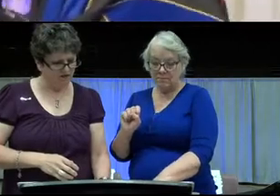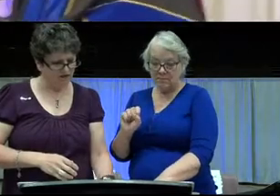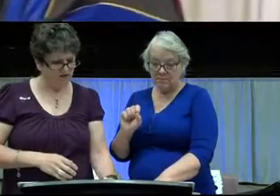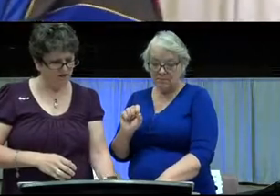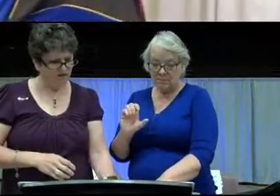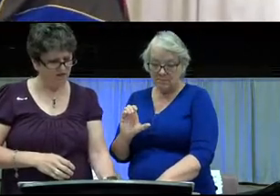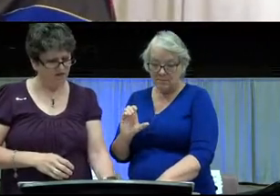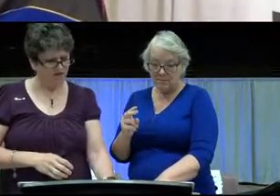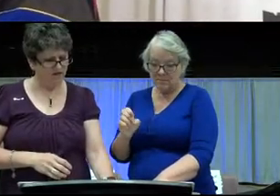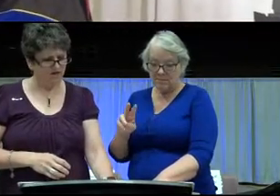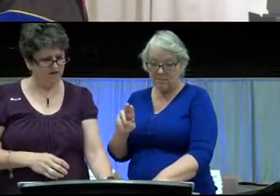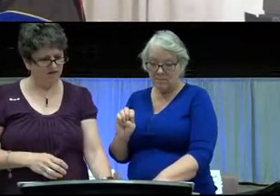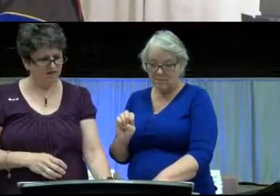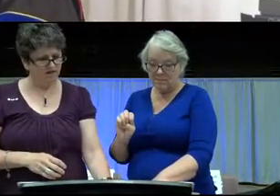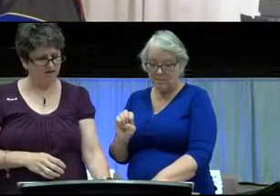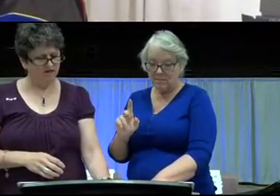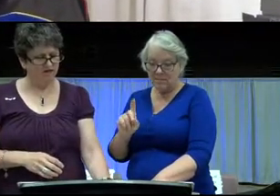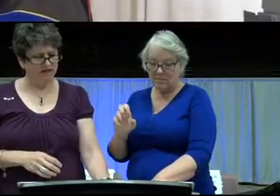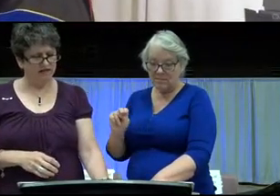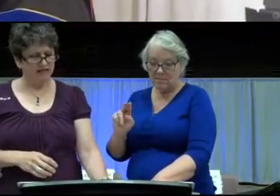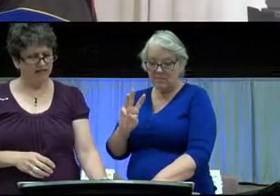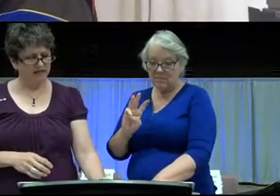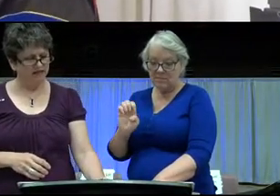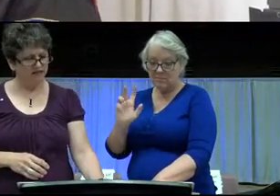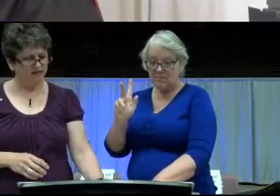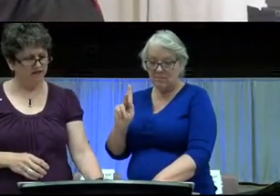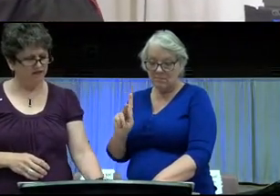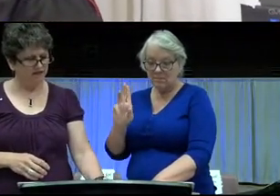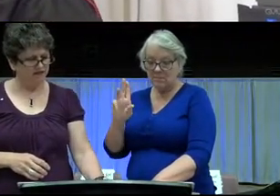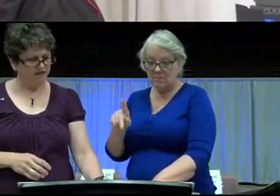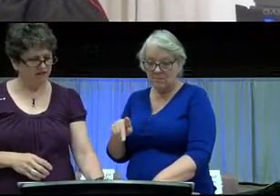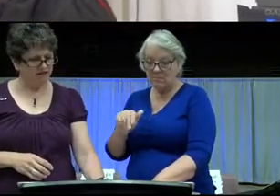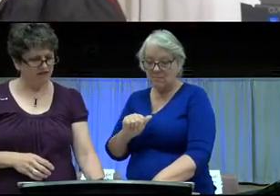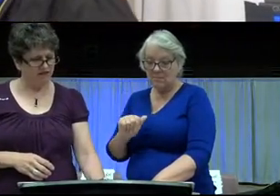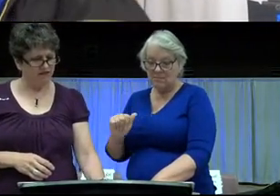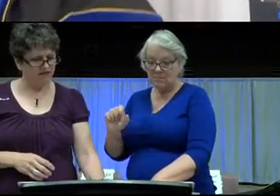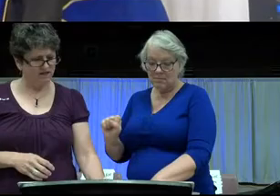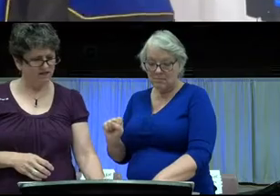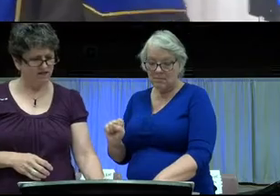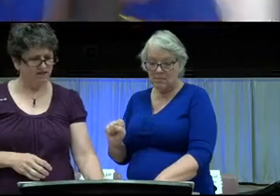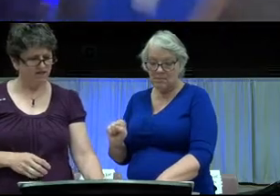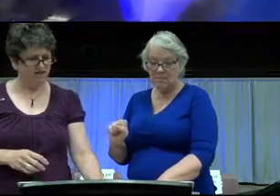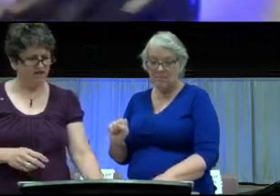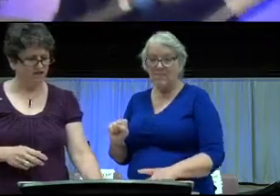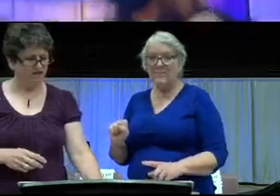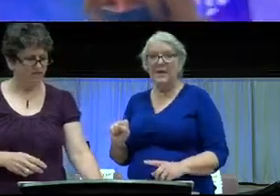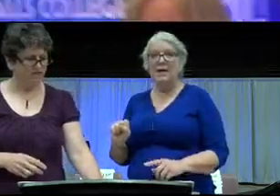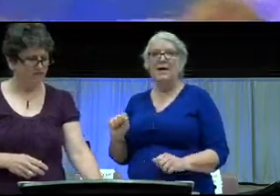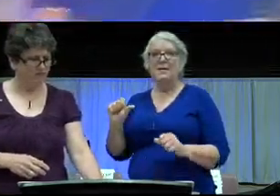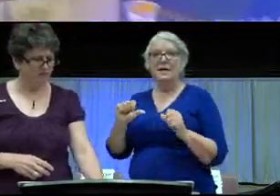Cherie Lynn Keegan Walkup, Associate of Applied Science, Accounting, Honors.